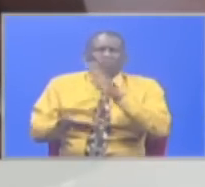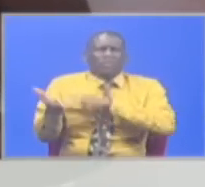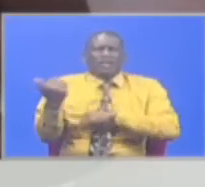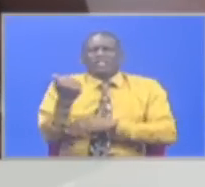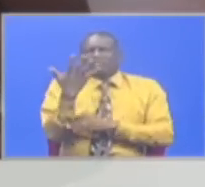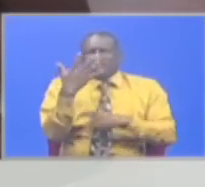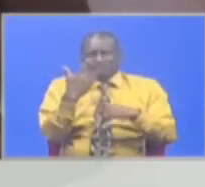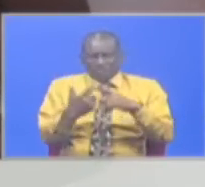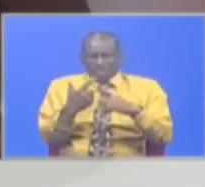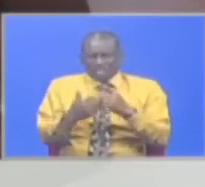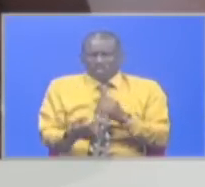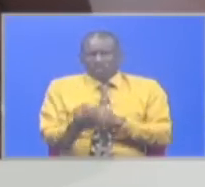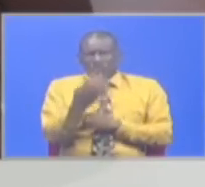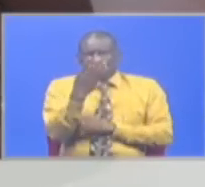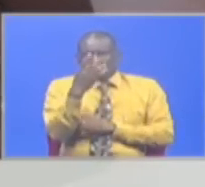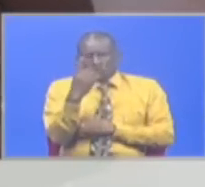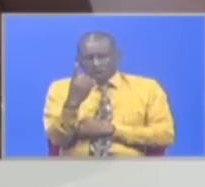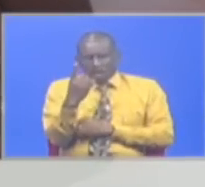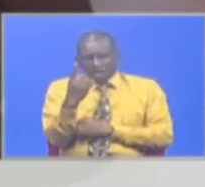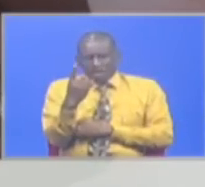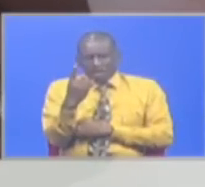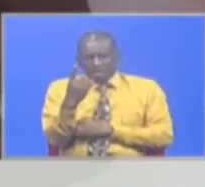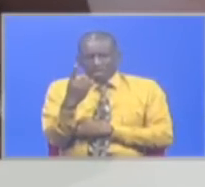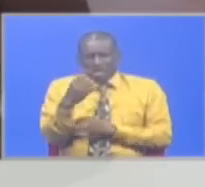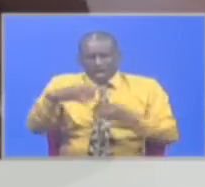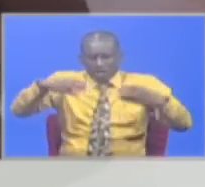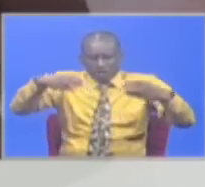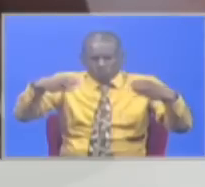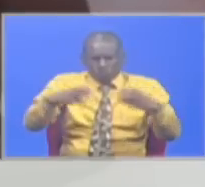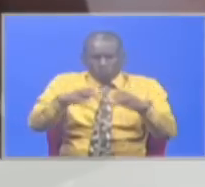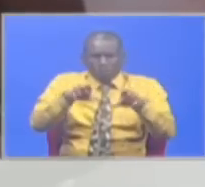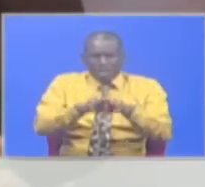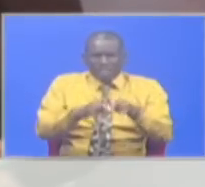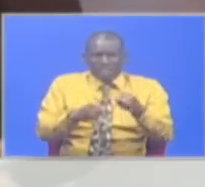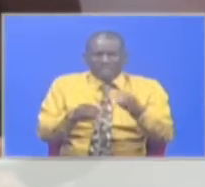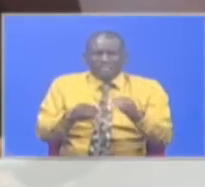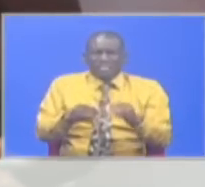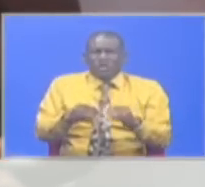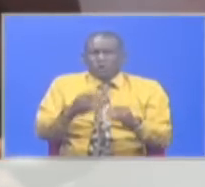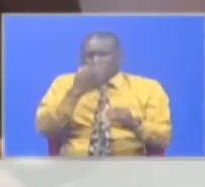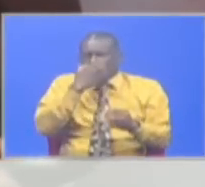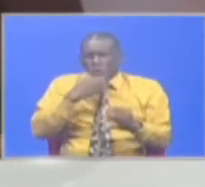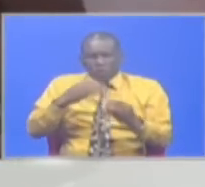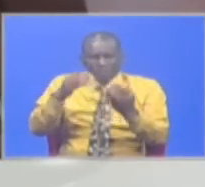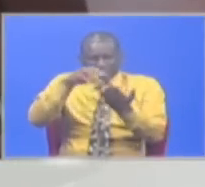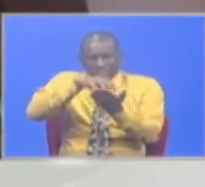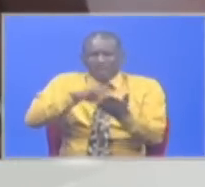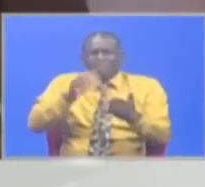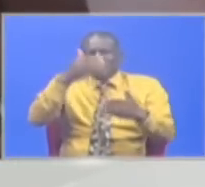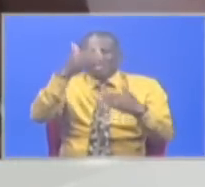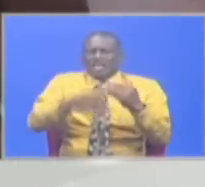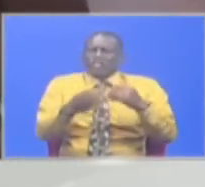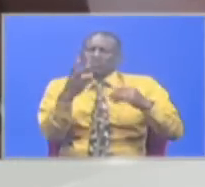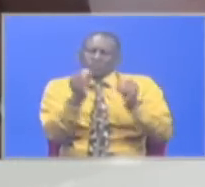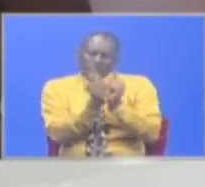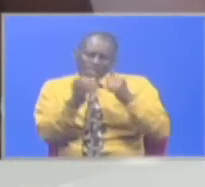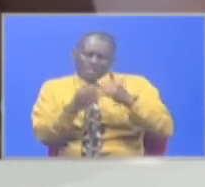5 years, 41 of which are classified as backlog. As at the end of